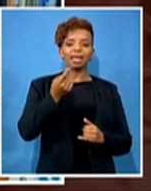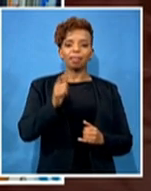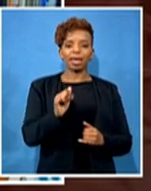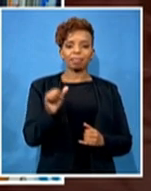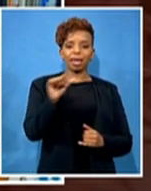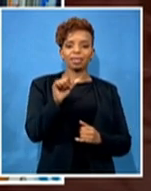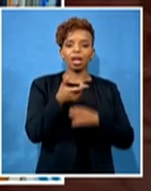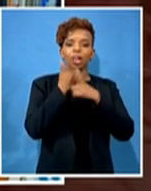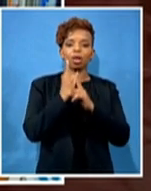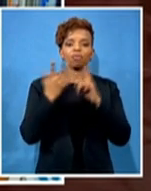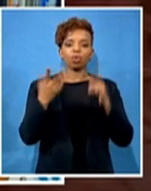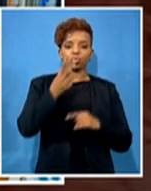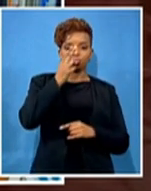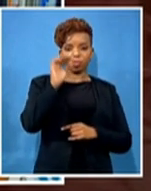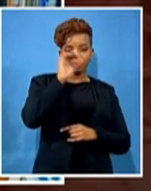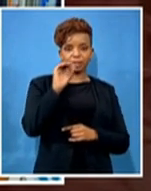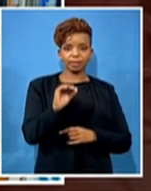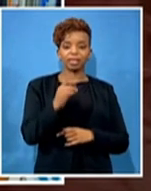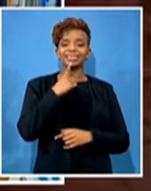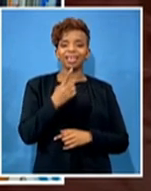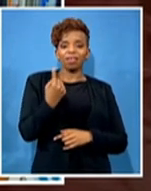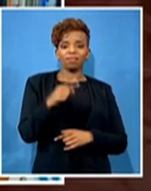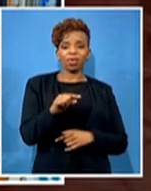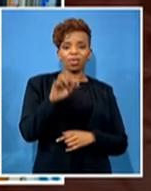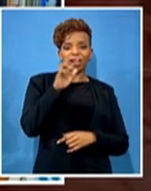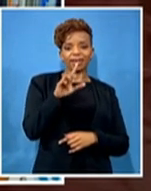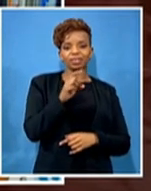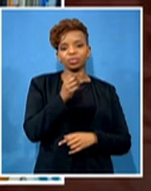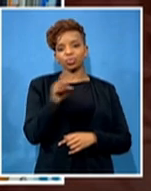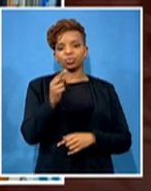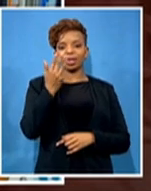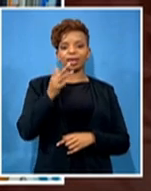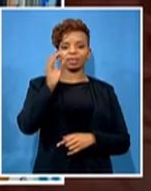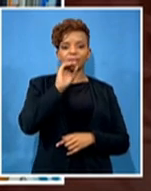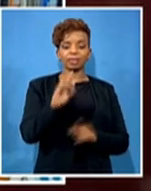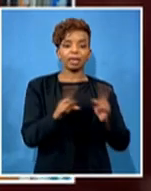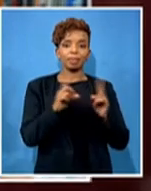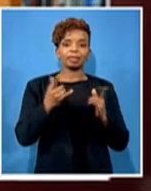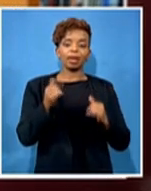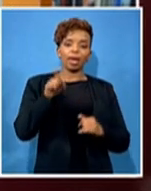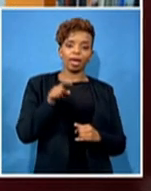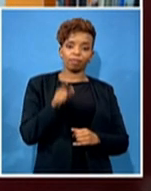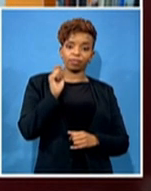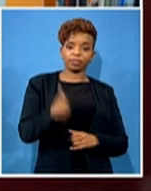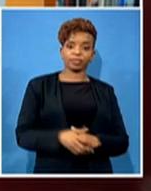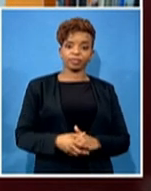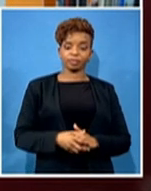9%, which the government would currently have to pay. You know, I get a sense that something that